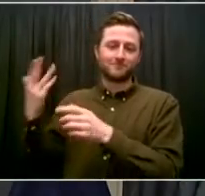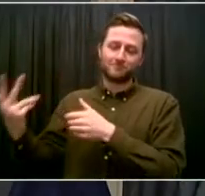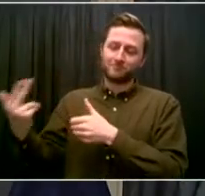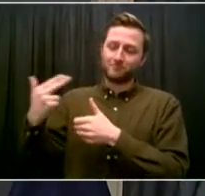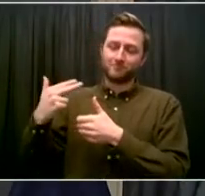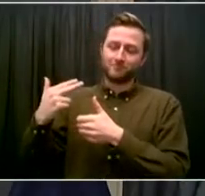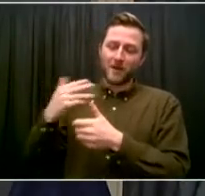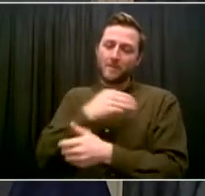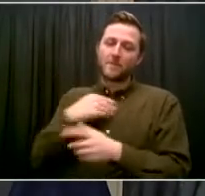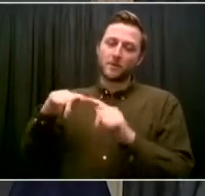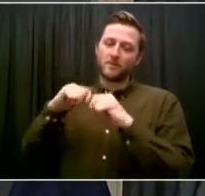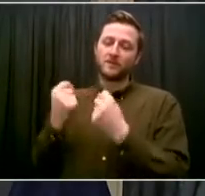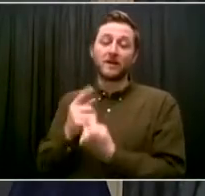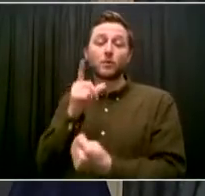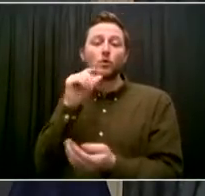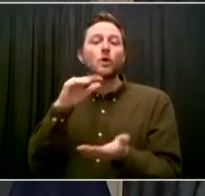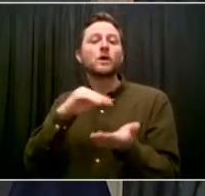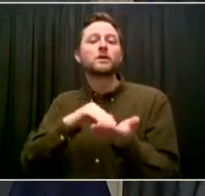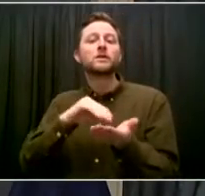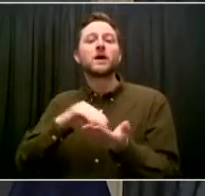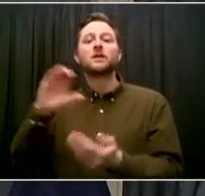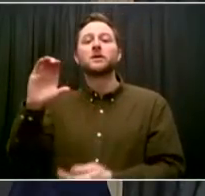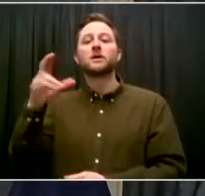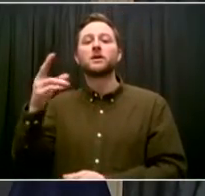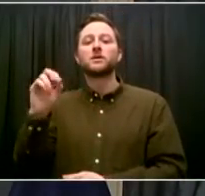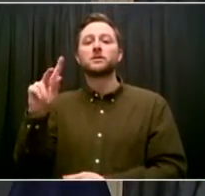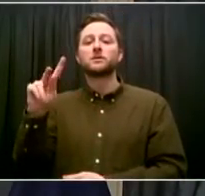Thank you so much, Mr. Mayor.